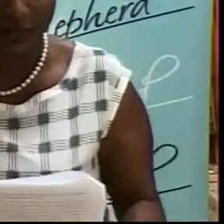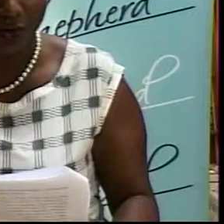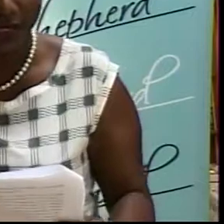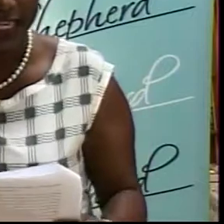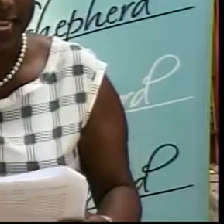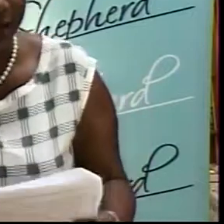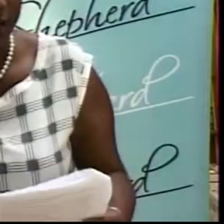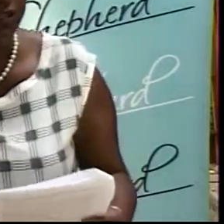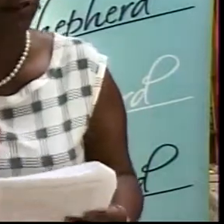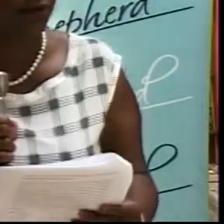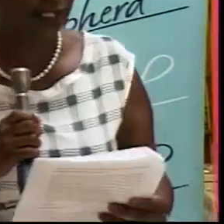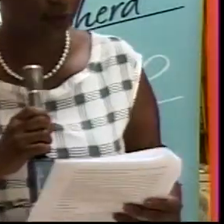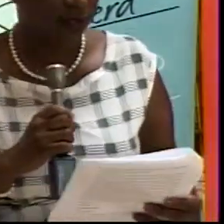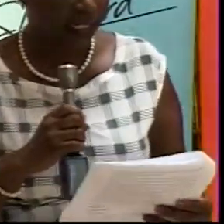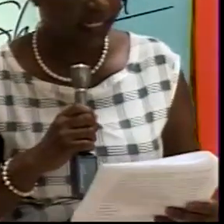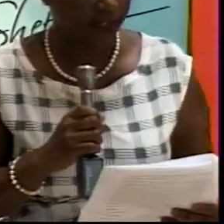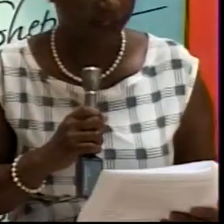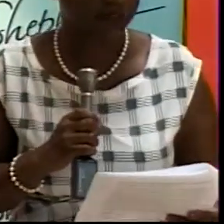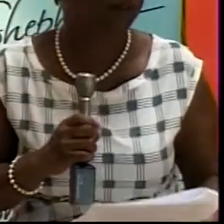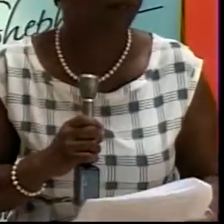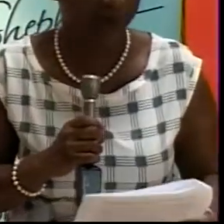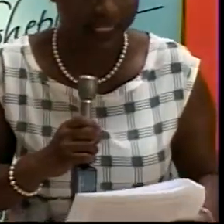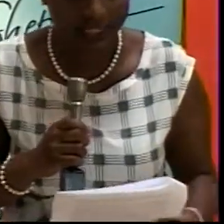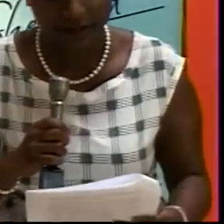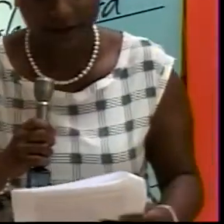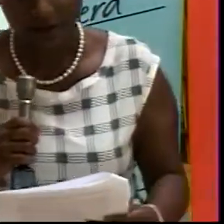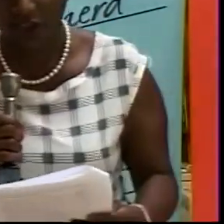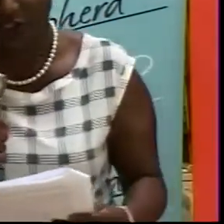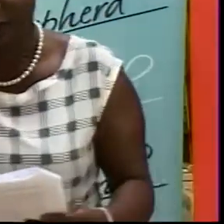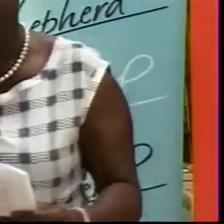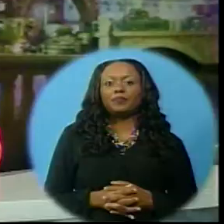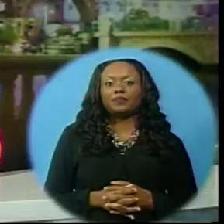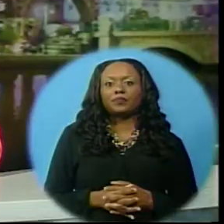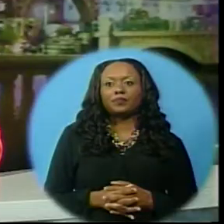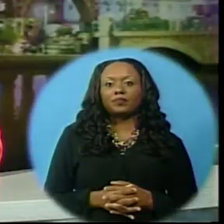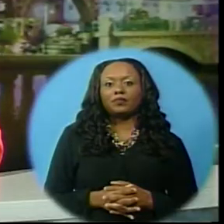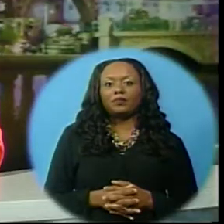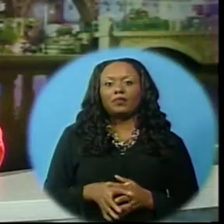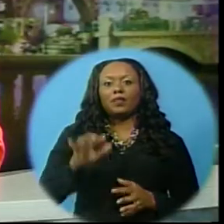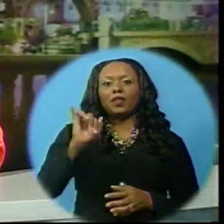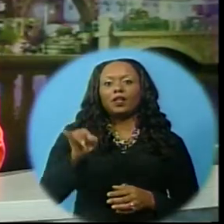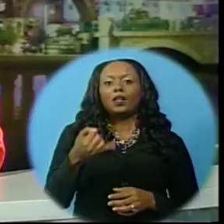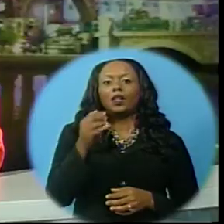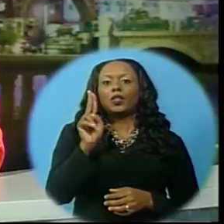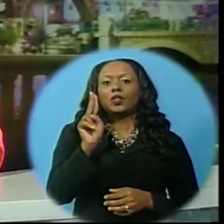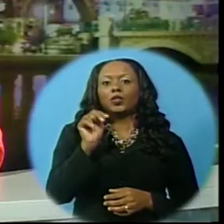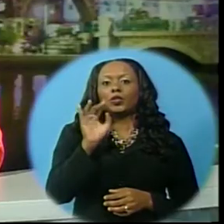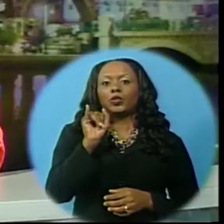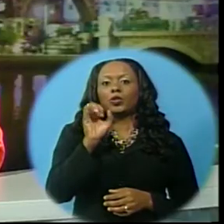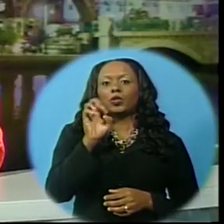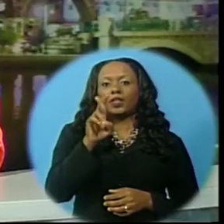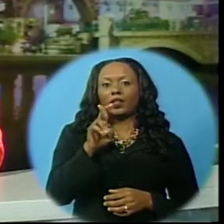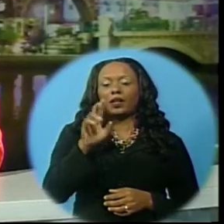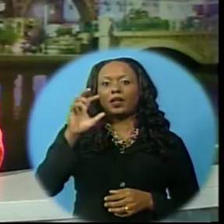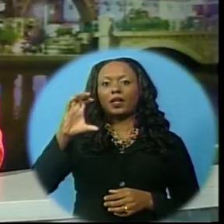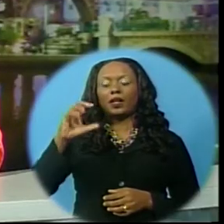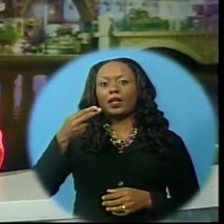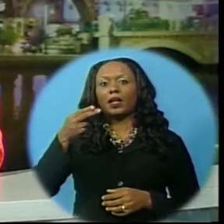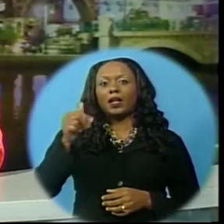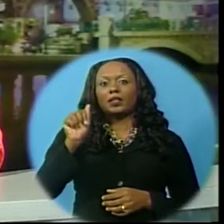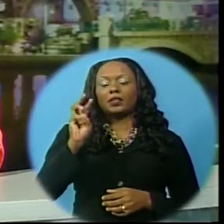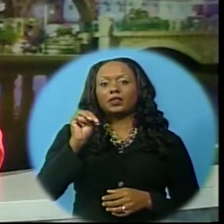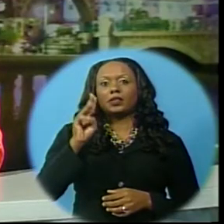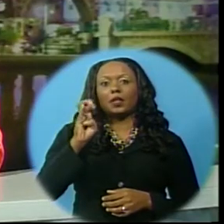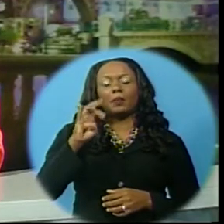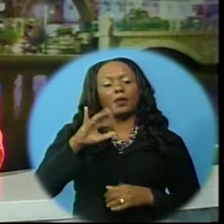valued support, and we look forward to working closely with you in the near future. The Junior Chamber International is continuing to